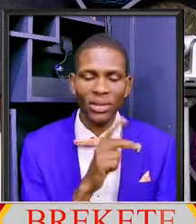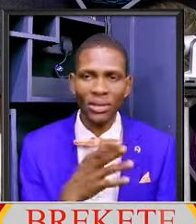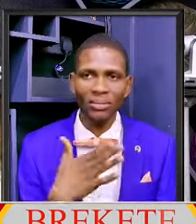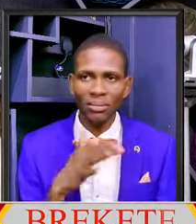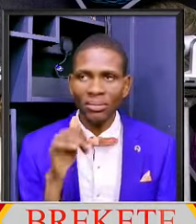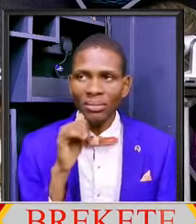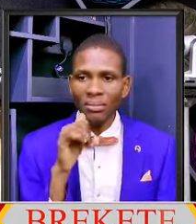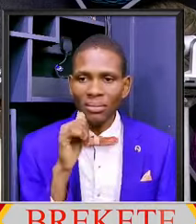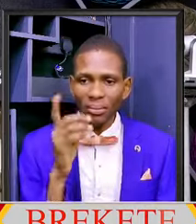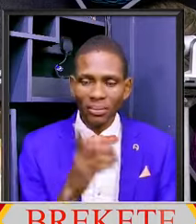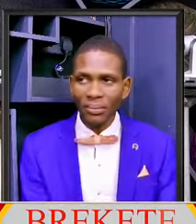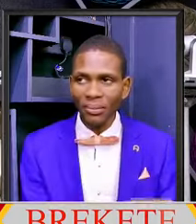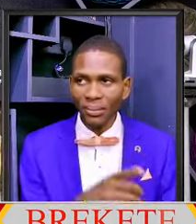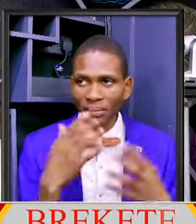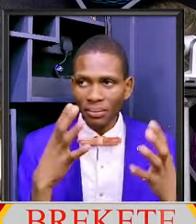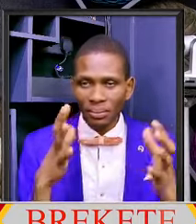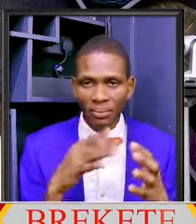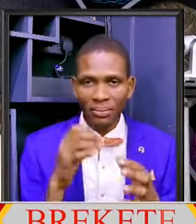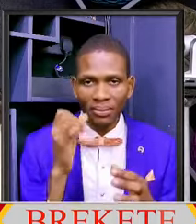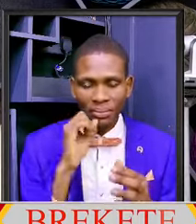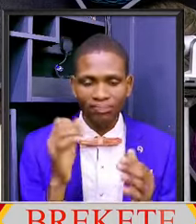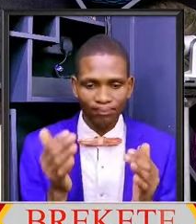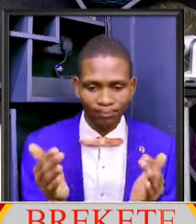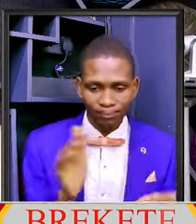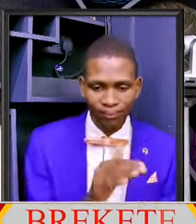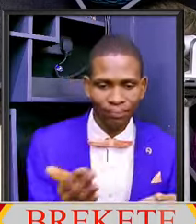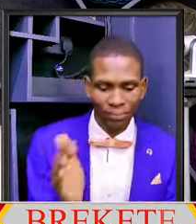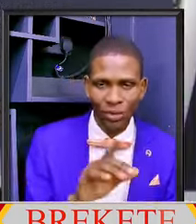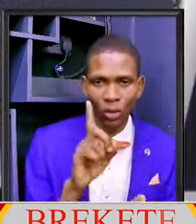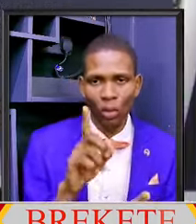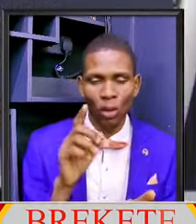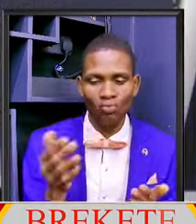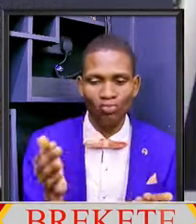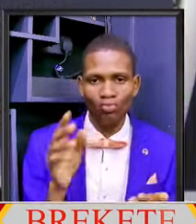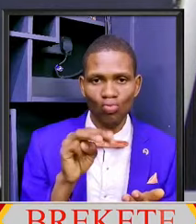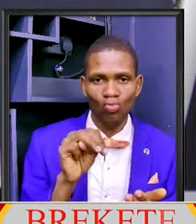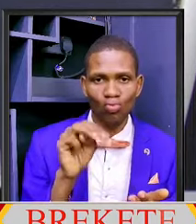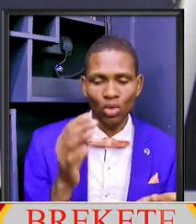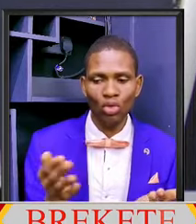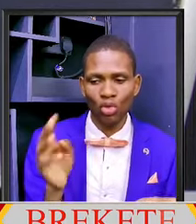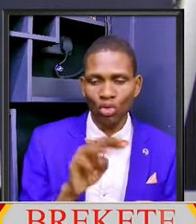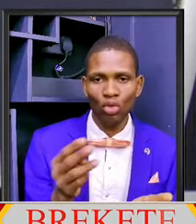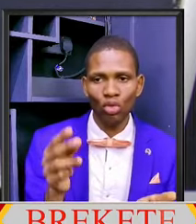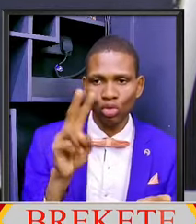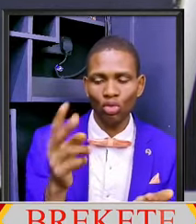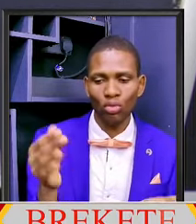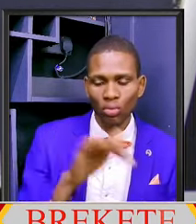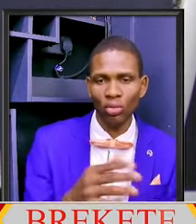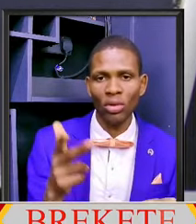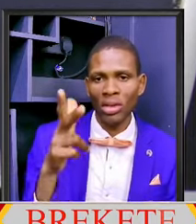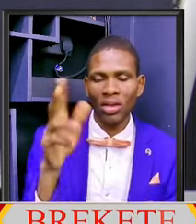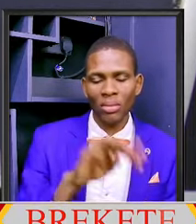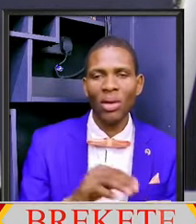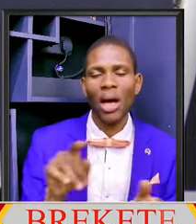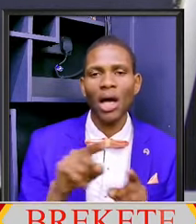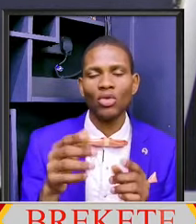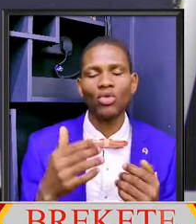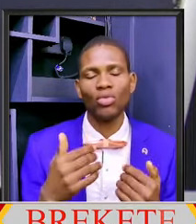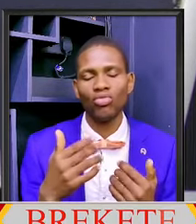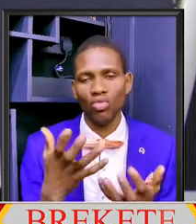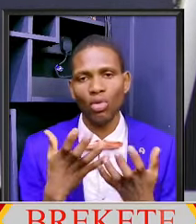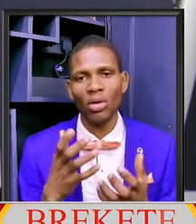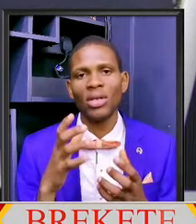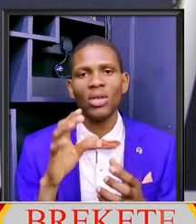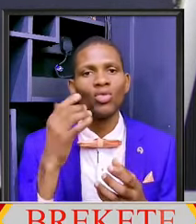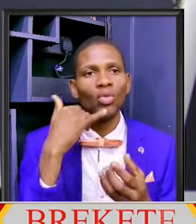now. And if they package one mudu, two mudu, three mudu, just yes, it depends sir, on the quantity the person wants. Yes, sir. Give us phone